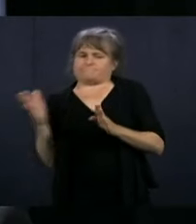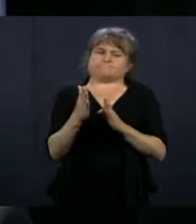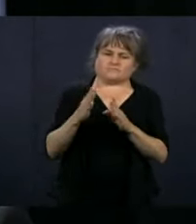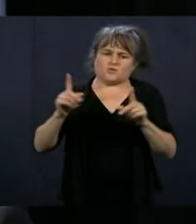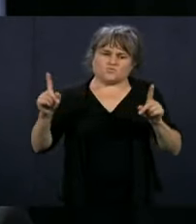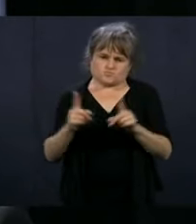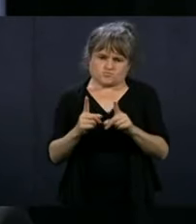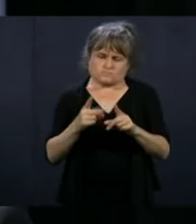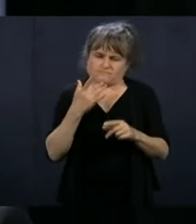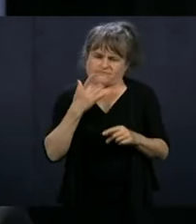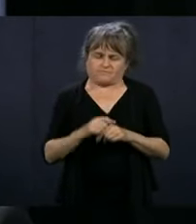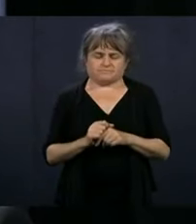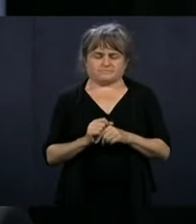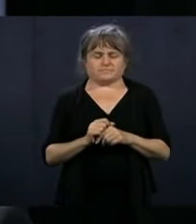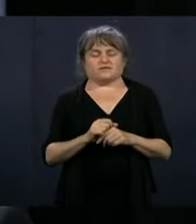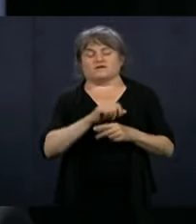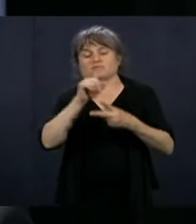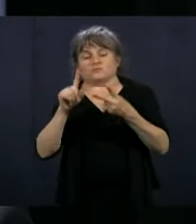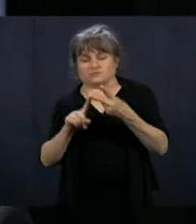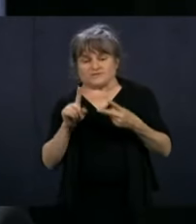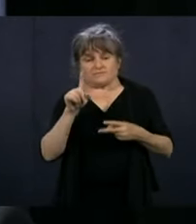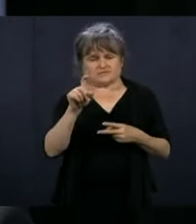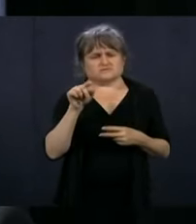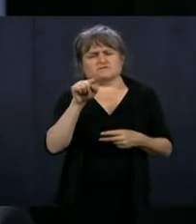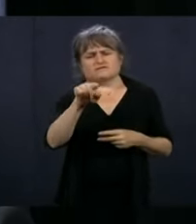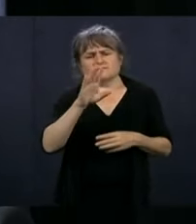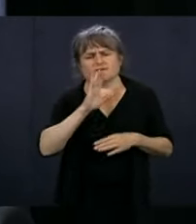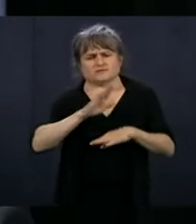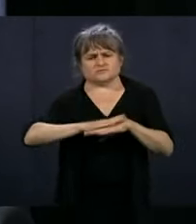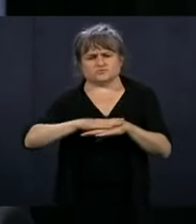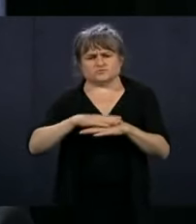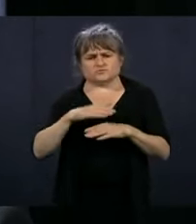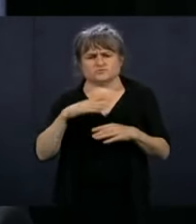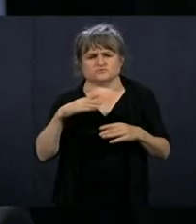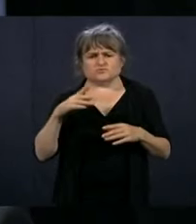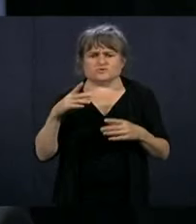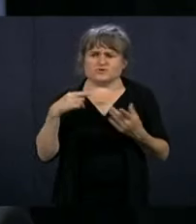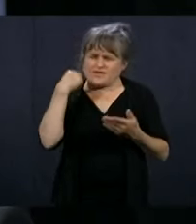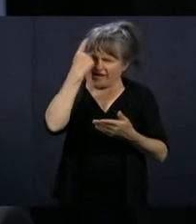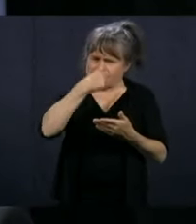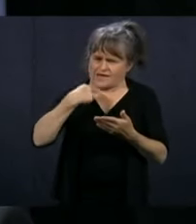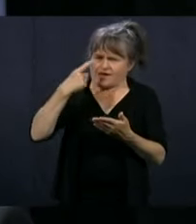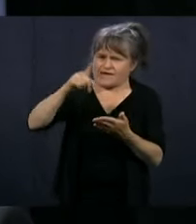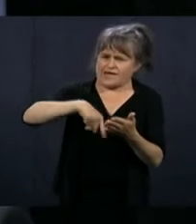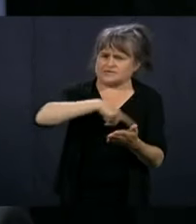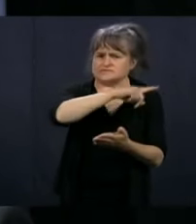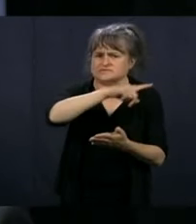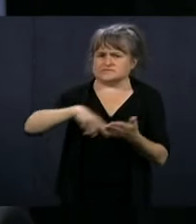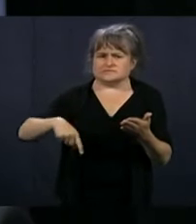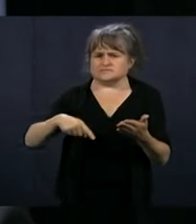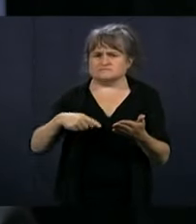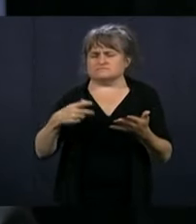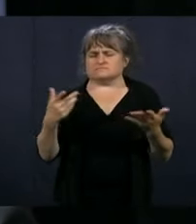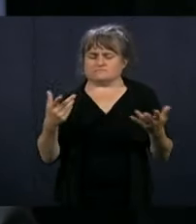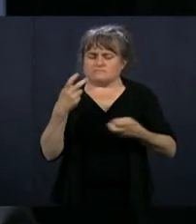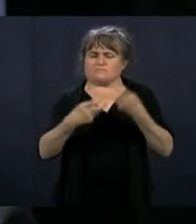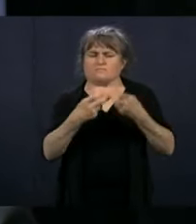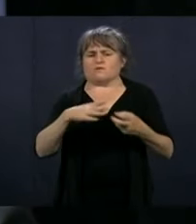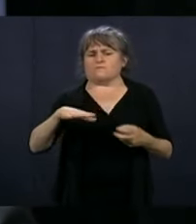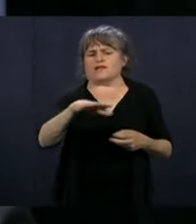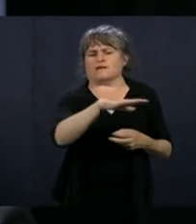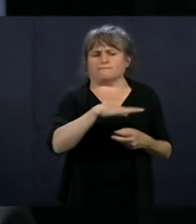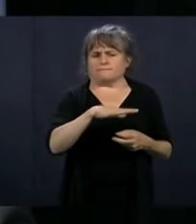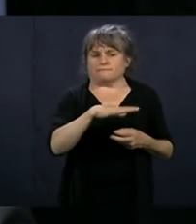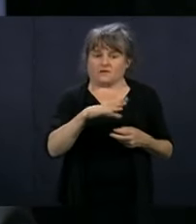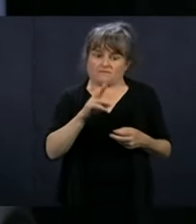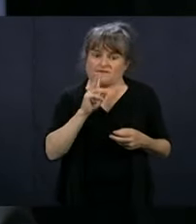or could be. Concerning the problems concerning racism, you're evoking a plan or a solution